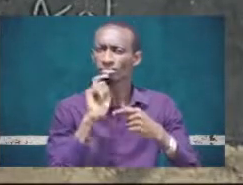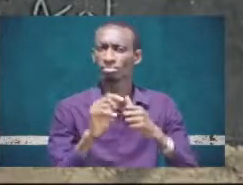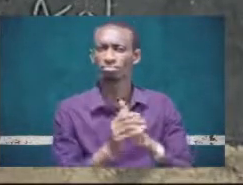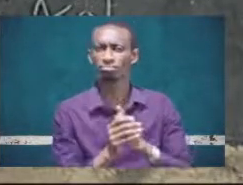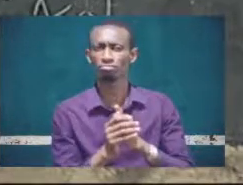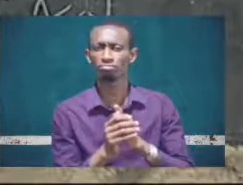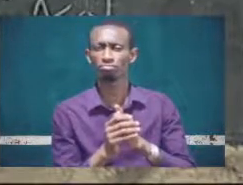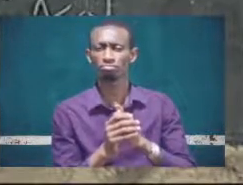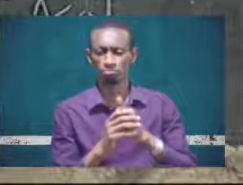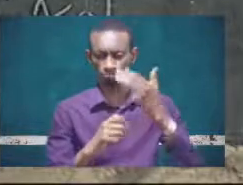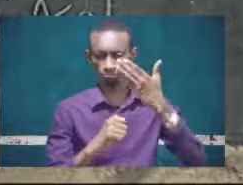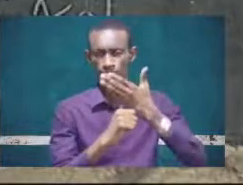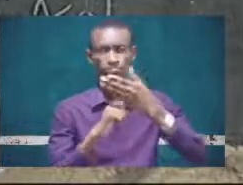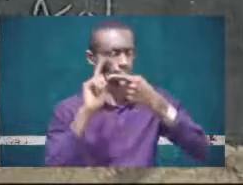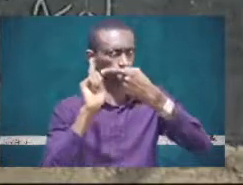positive.